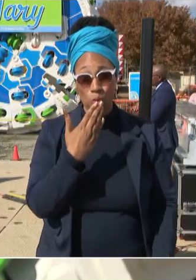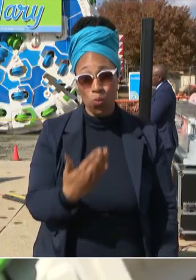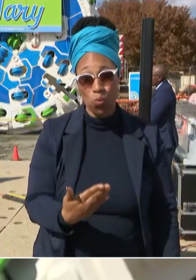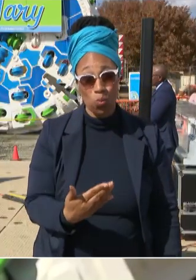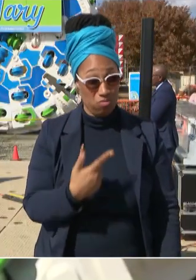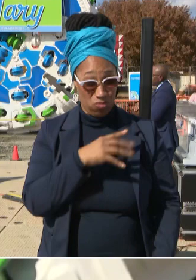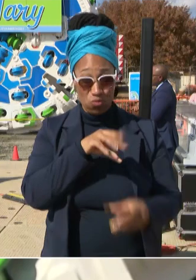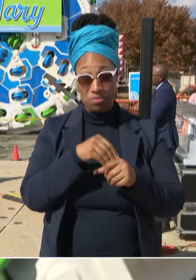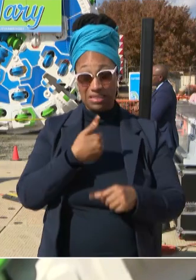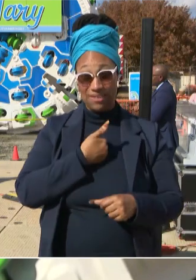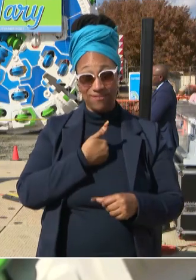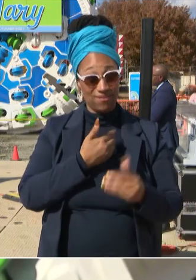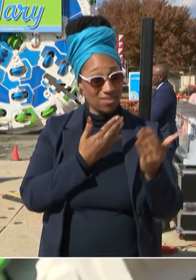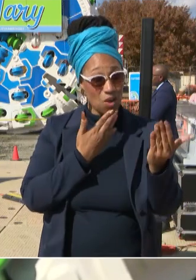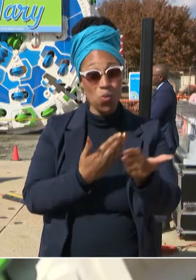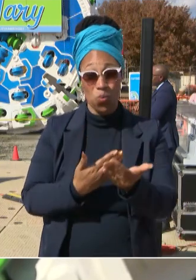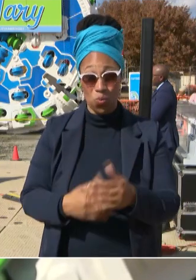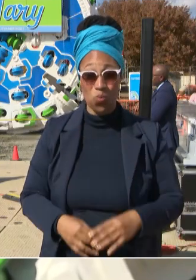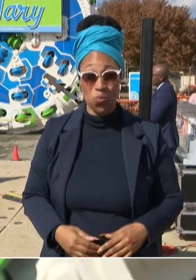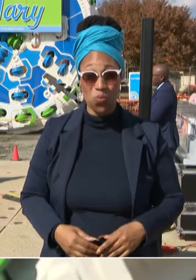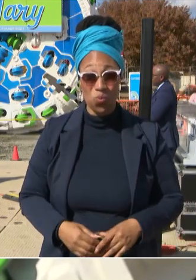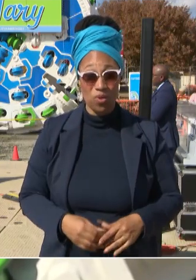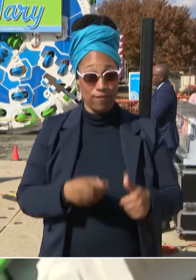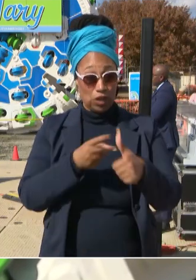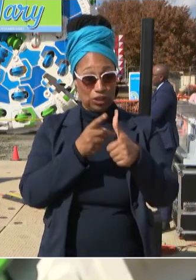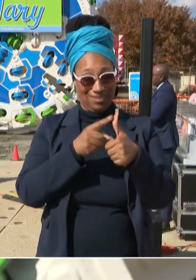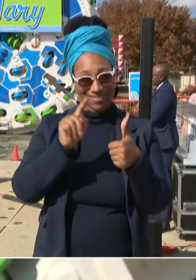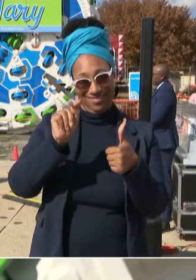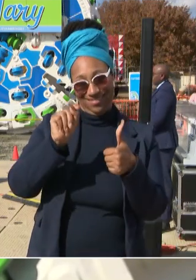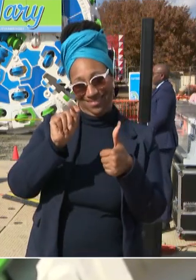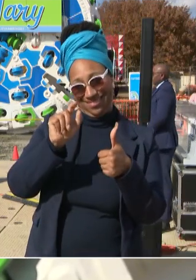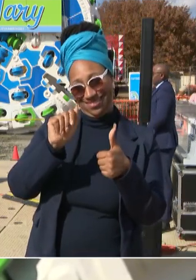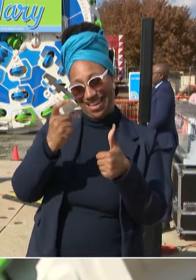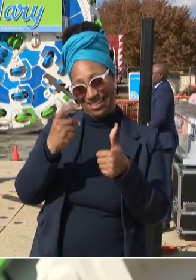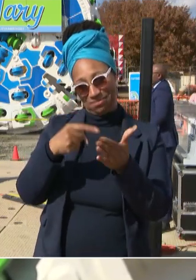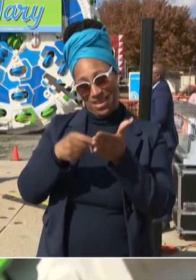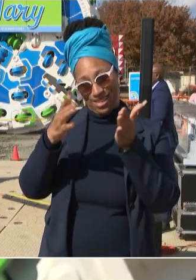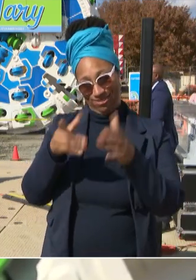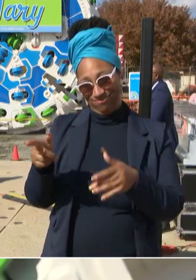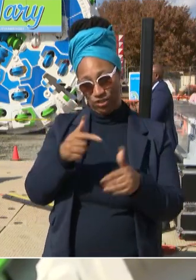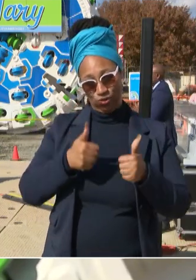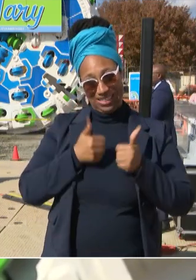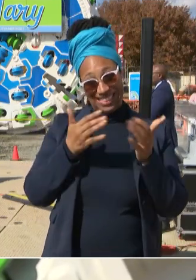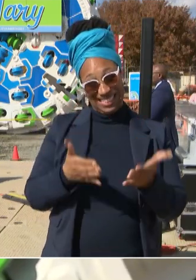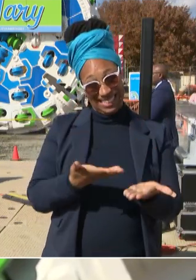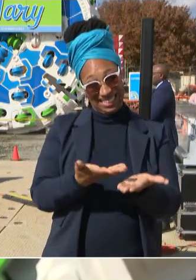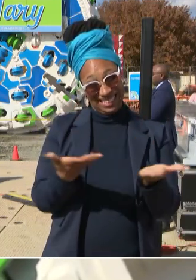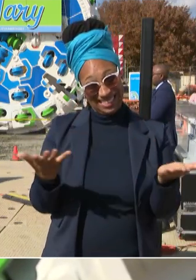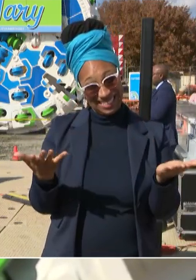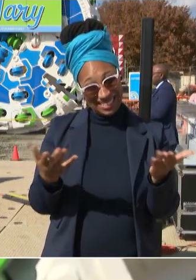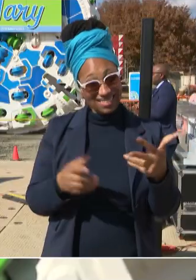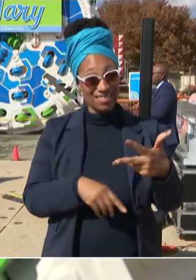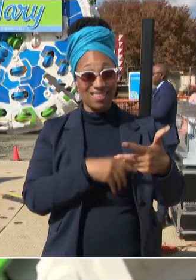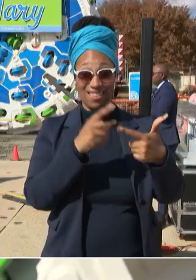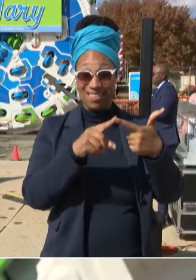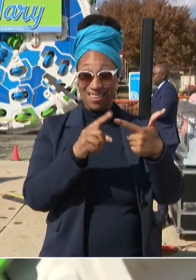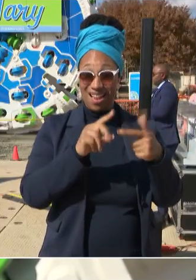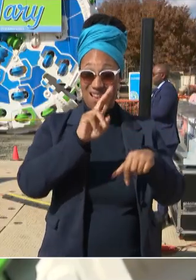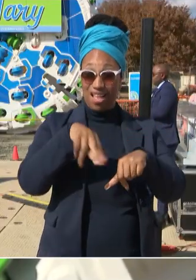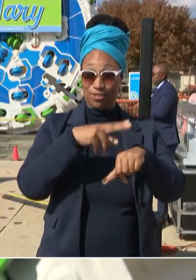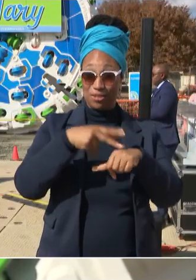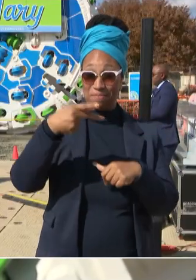as the mayor said, it's our ratepayers. Then we have the National Park Service, we have Joint Base, Anacostia